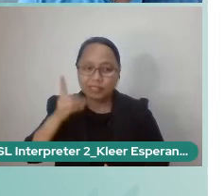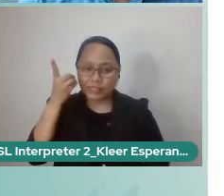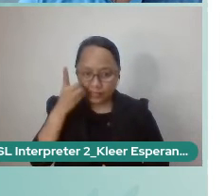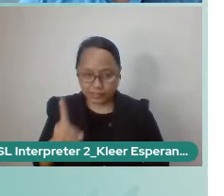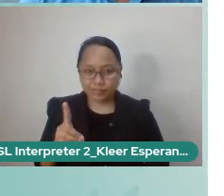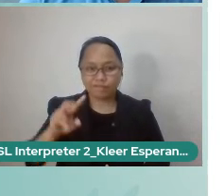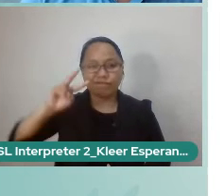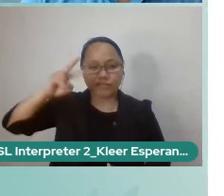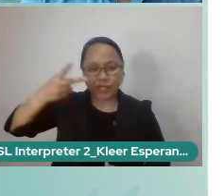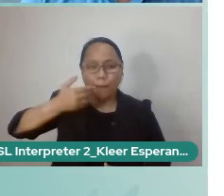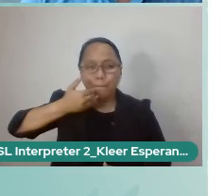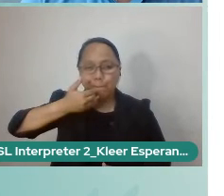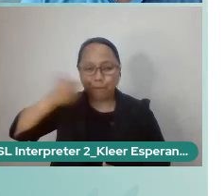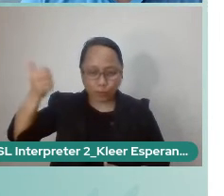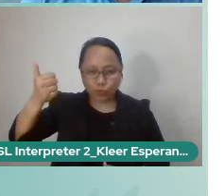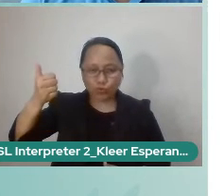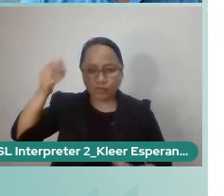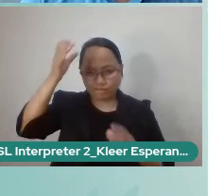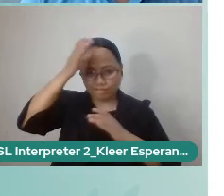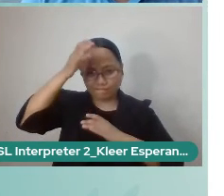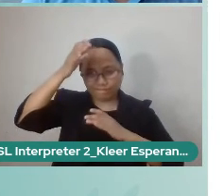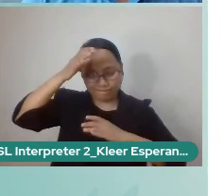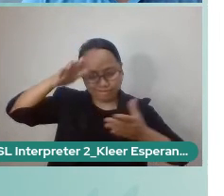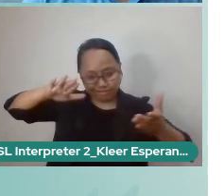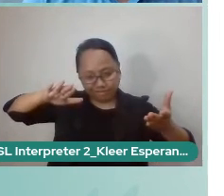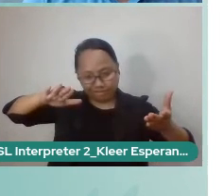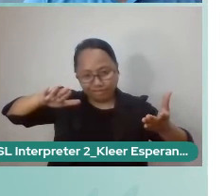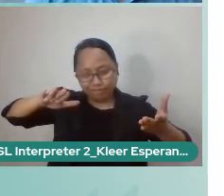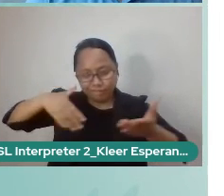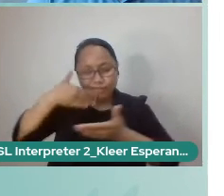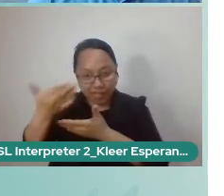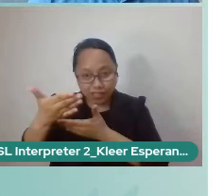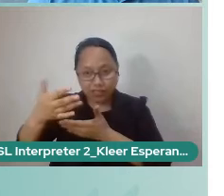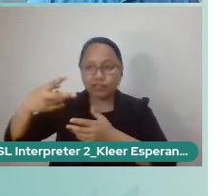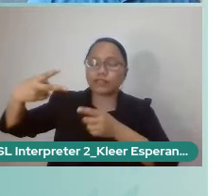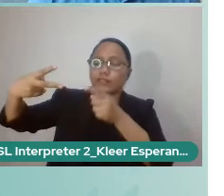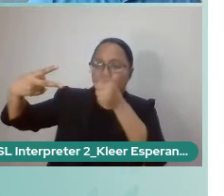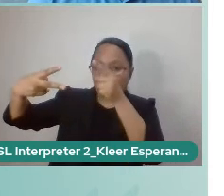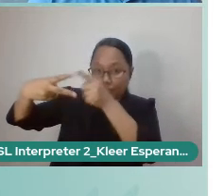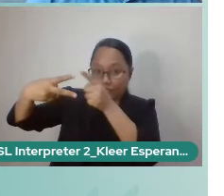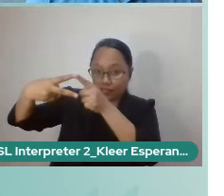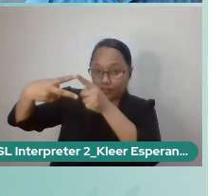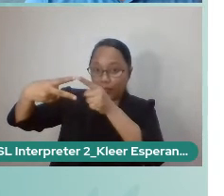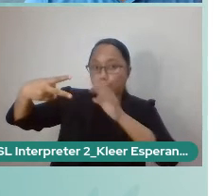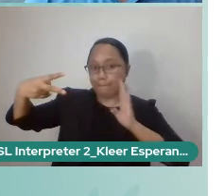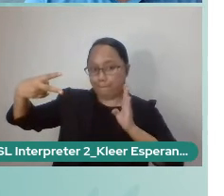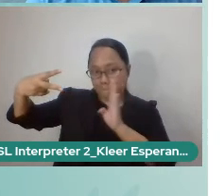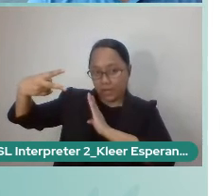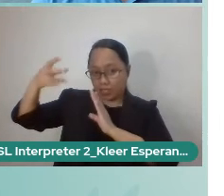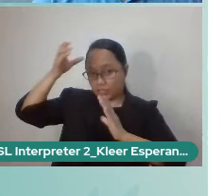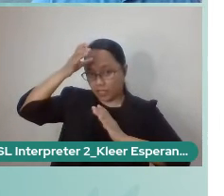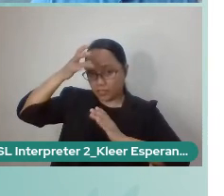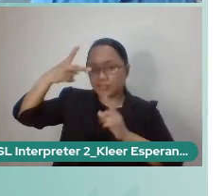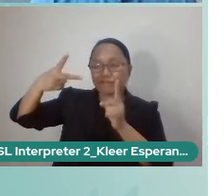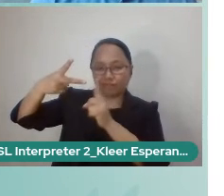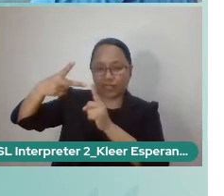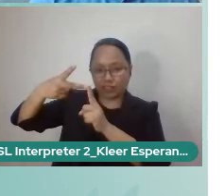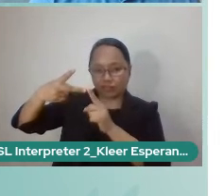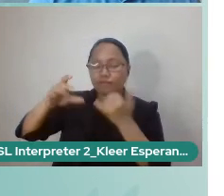cancer, and cervical cancer is the leading cause of death among women living with HIV.